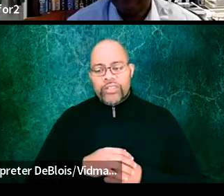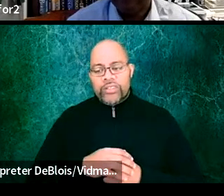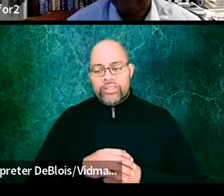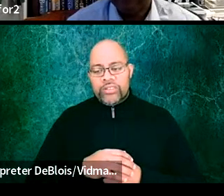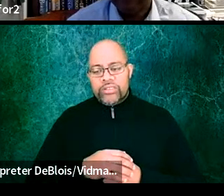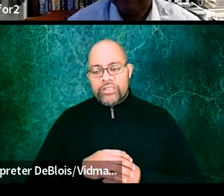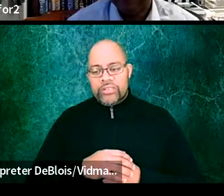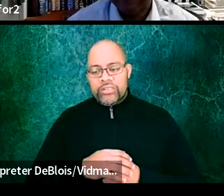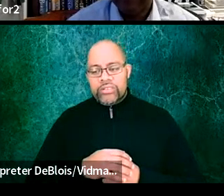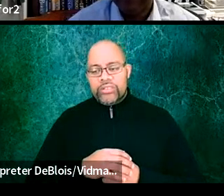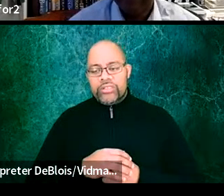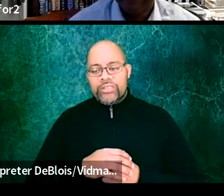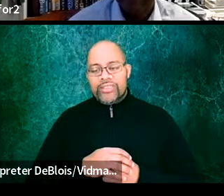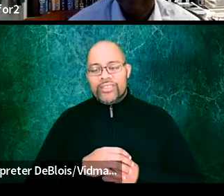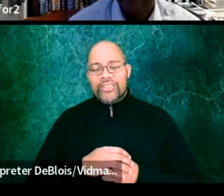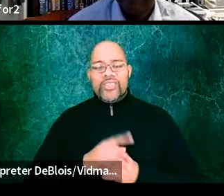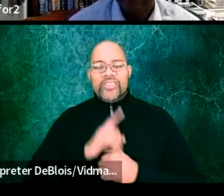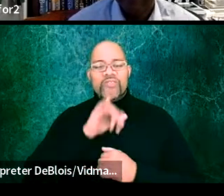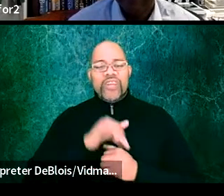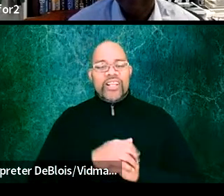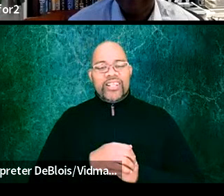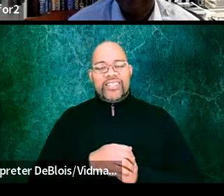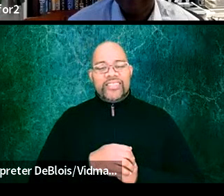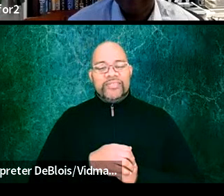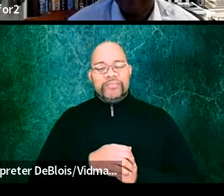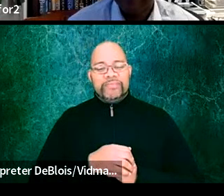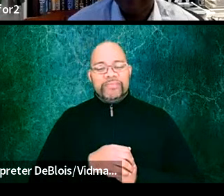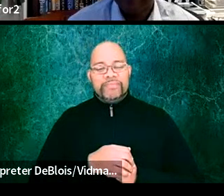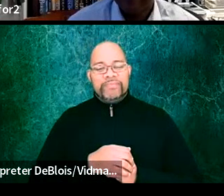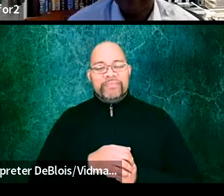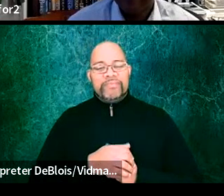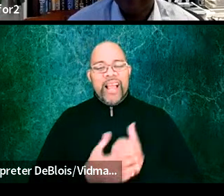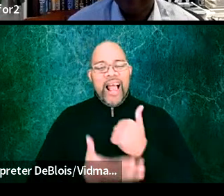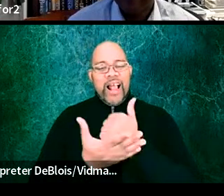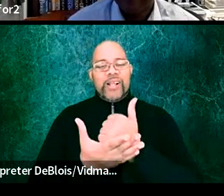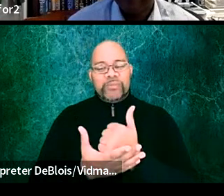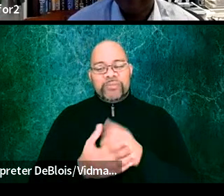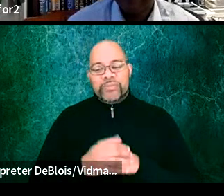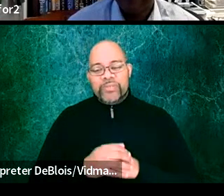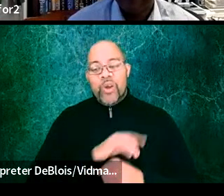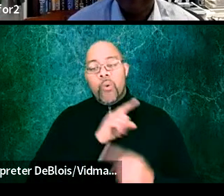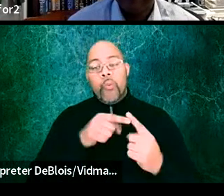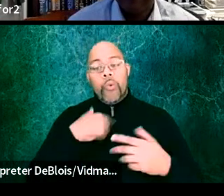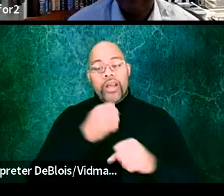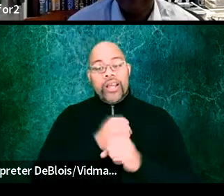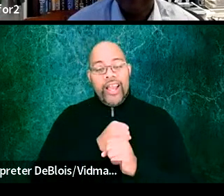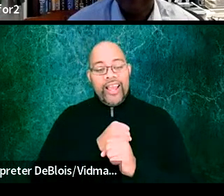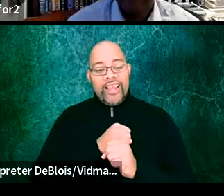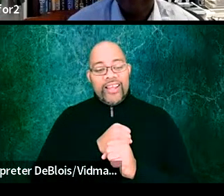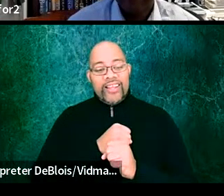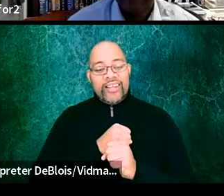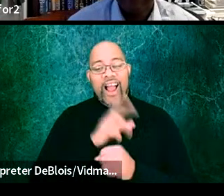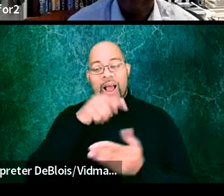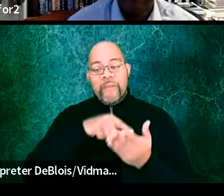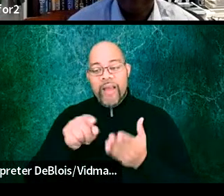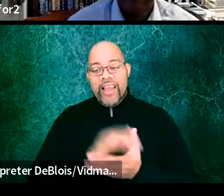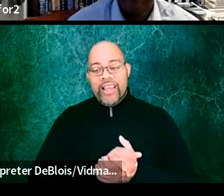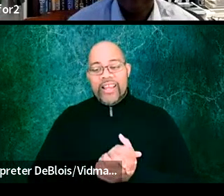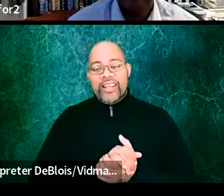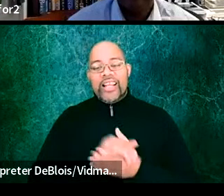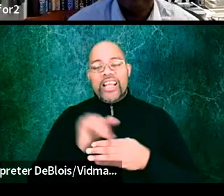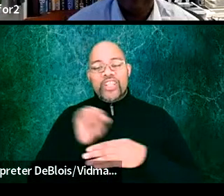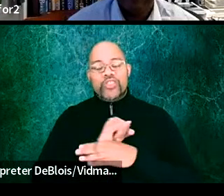and we really it really helps us when we get unpaid